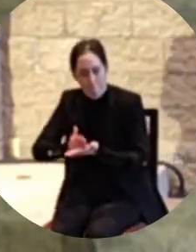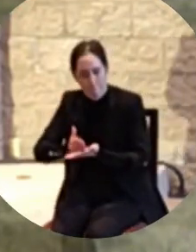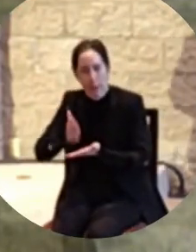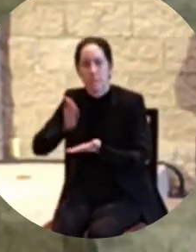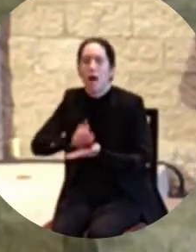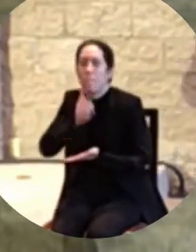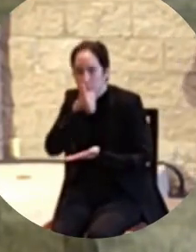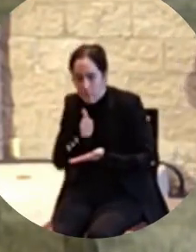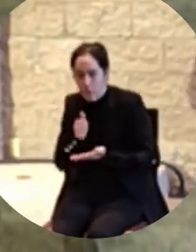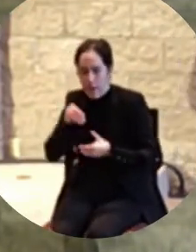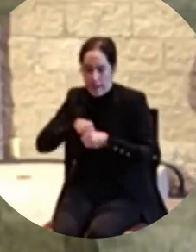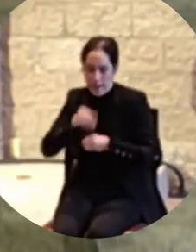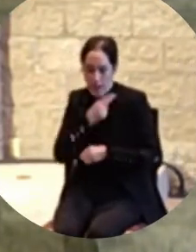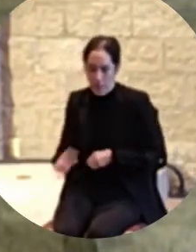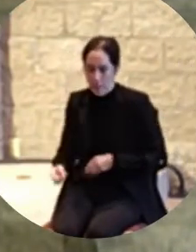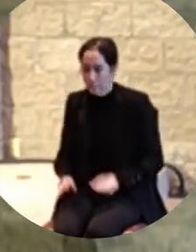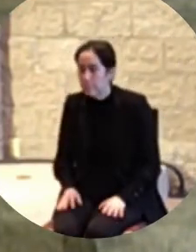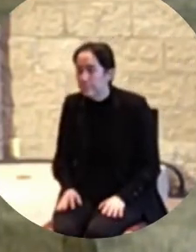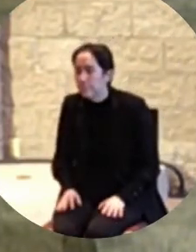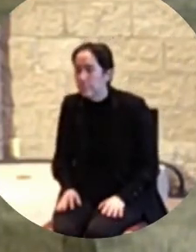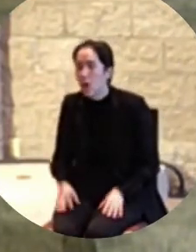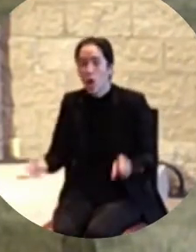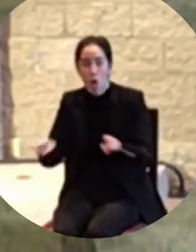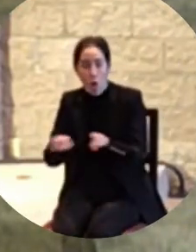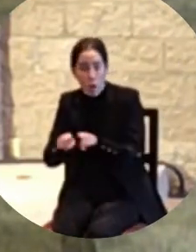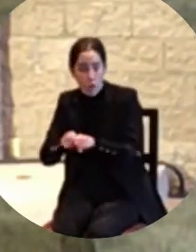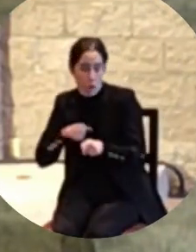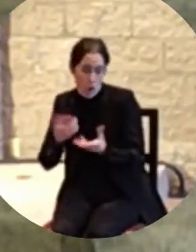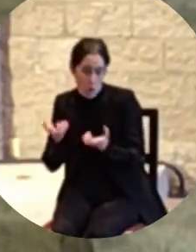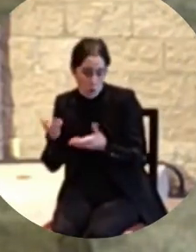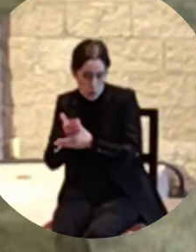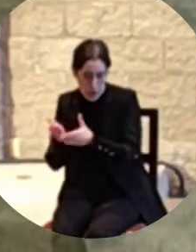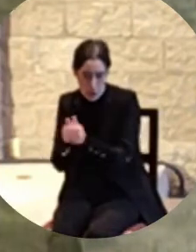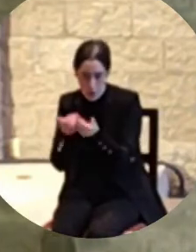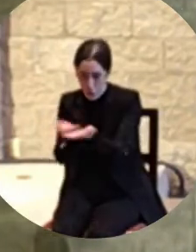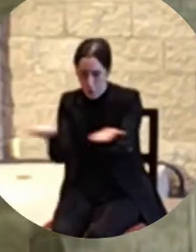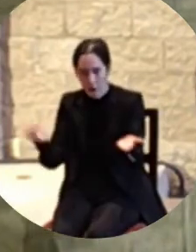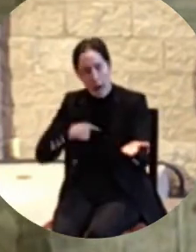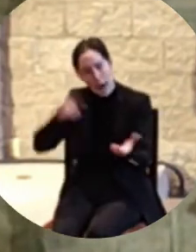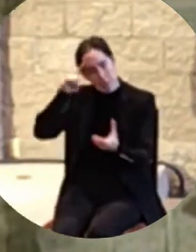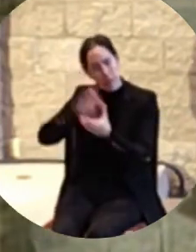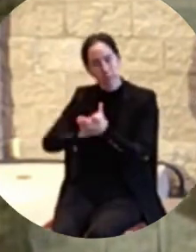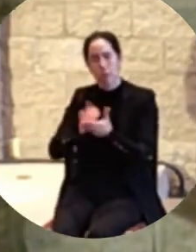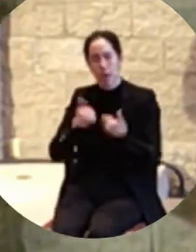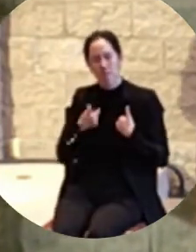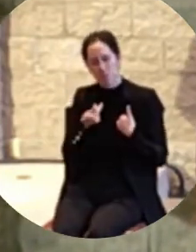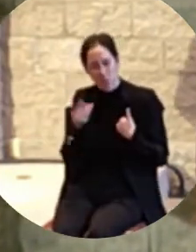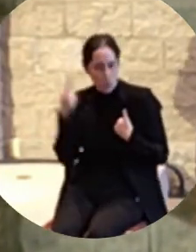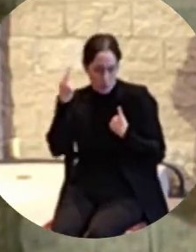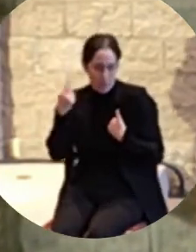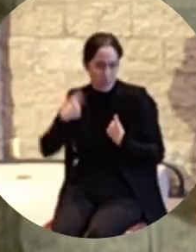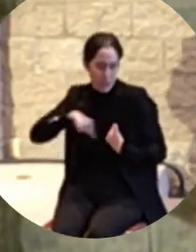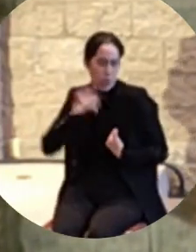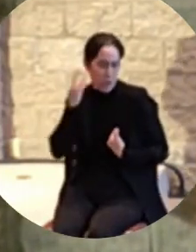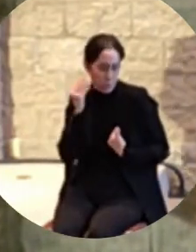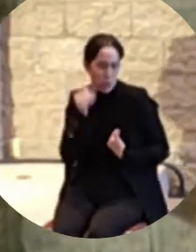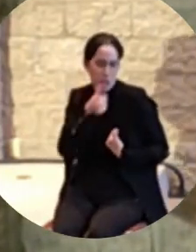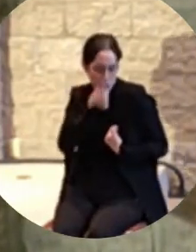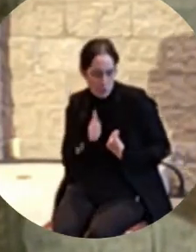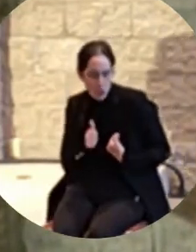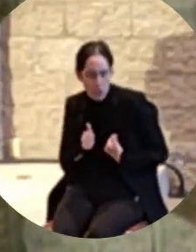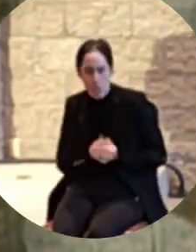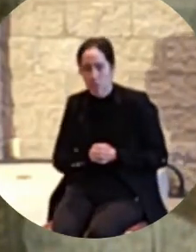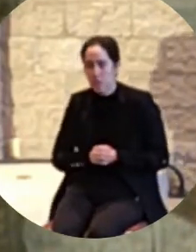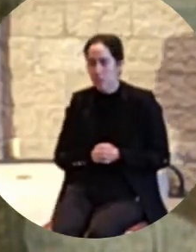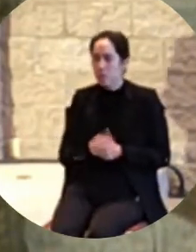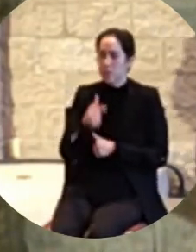reasons that we suffer. Gary Simmons, a Unity minister, he just posted a quote on